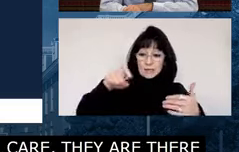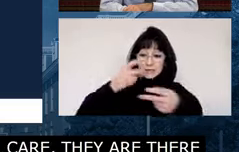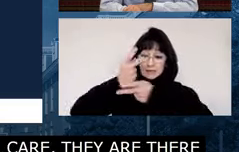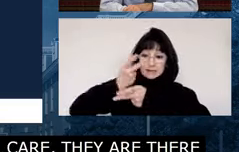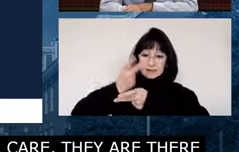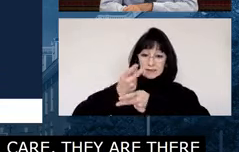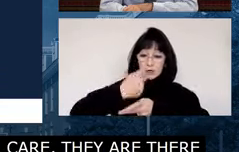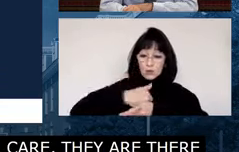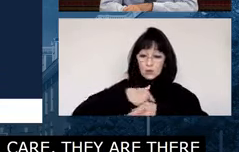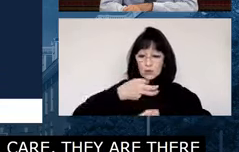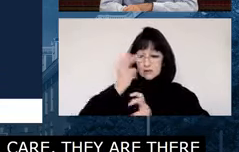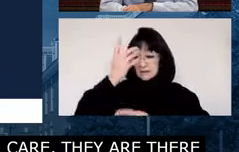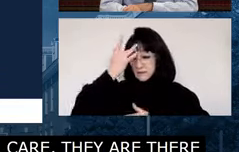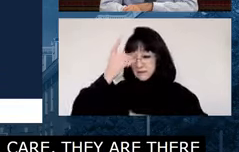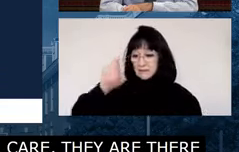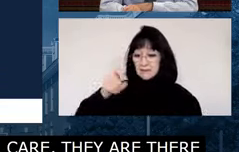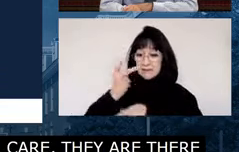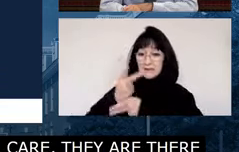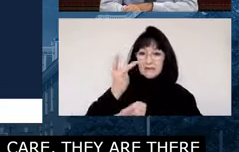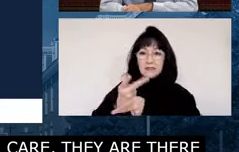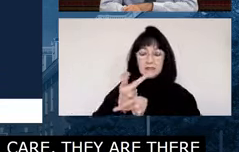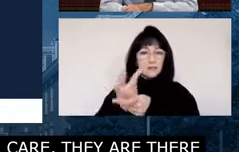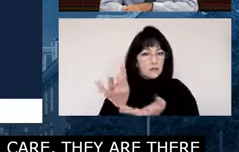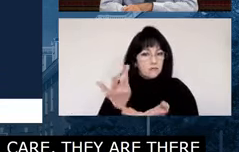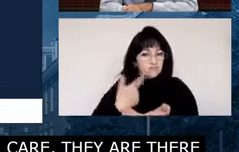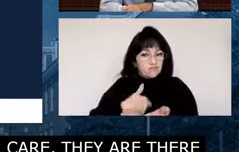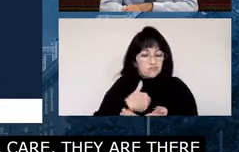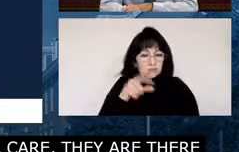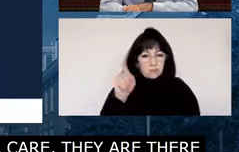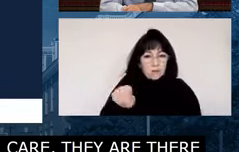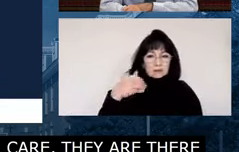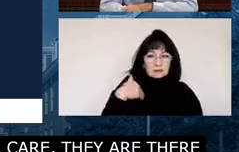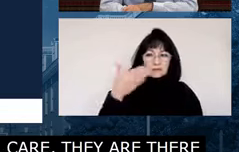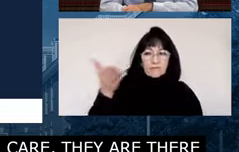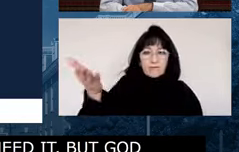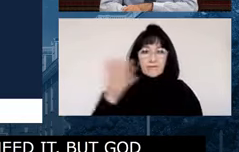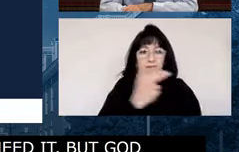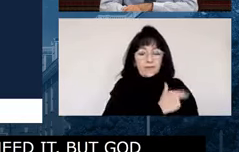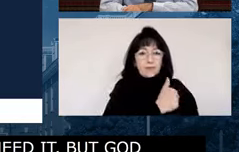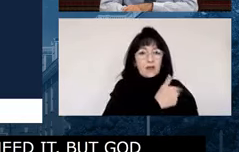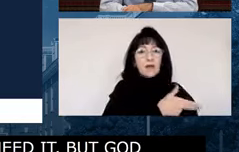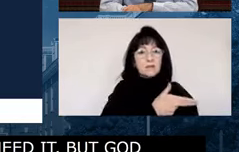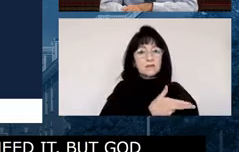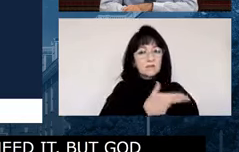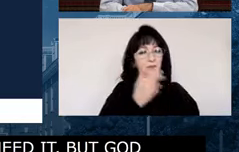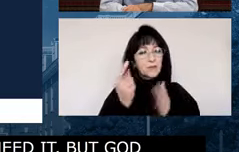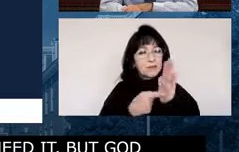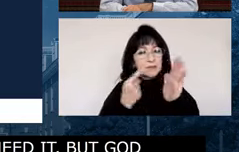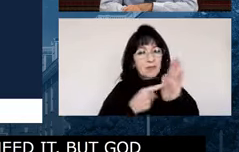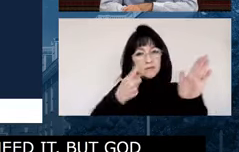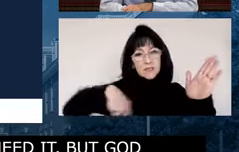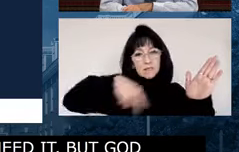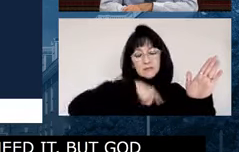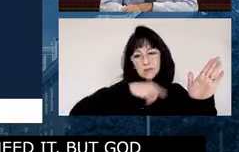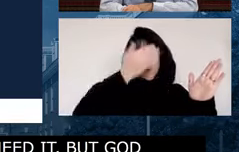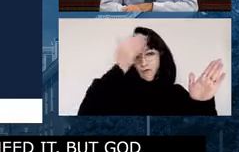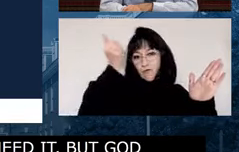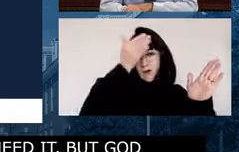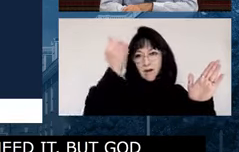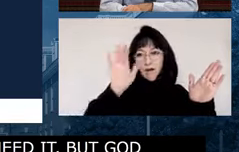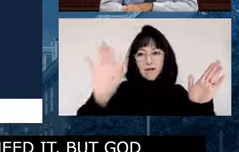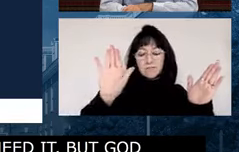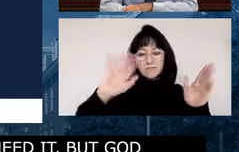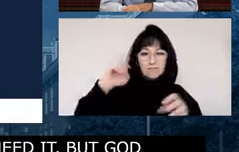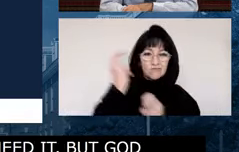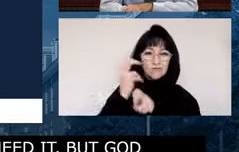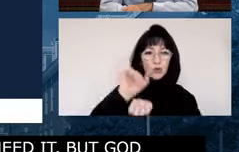our thanks for that service of our hospital workers, and thanks to our guardsmen and women. AJ is